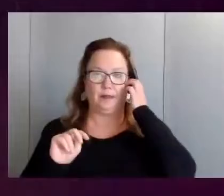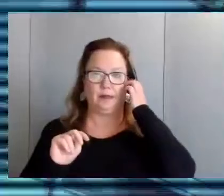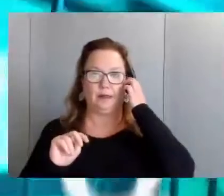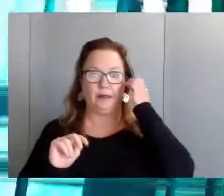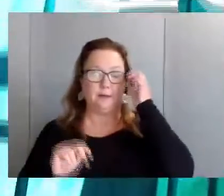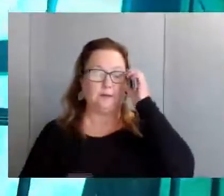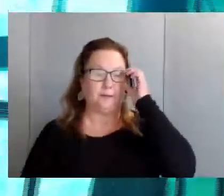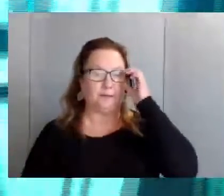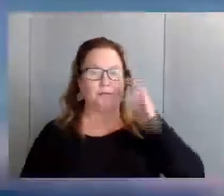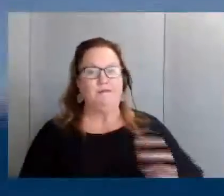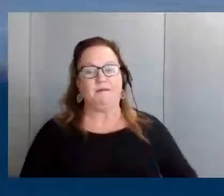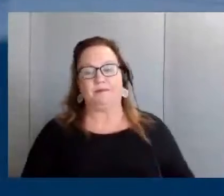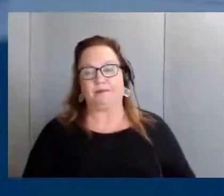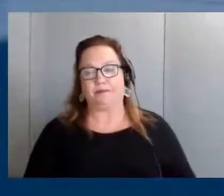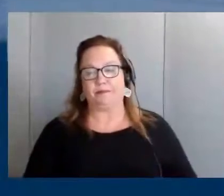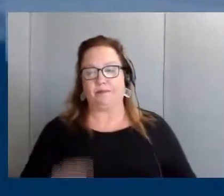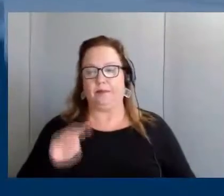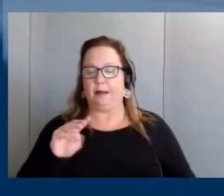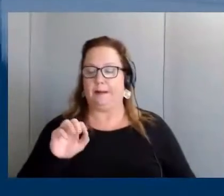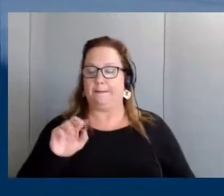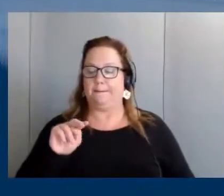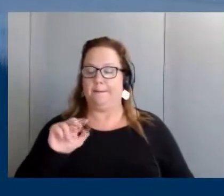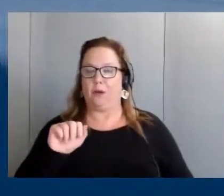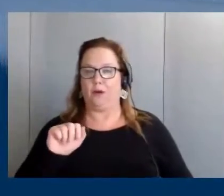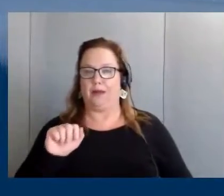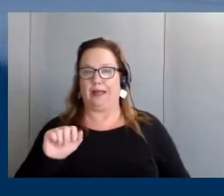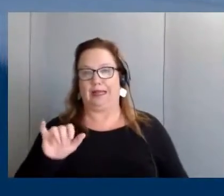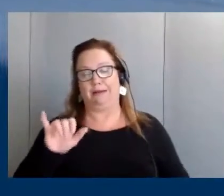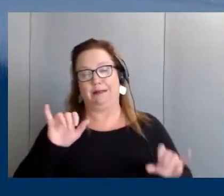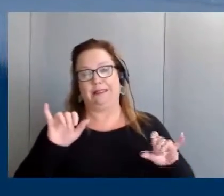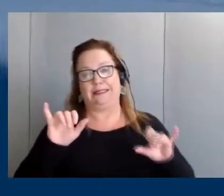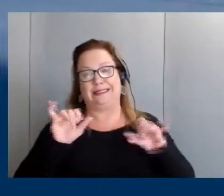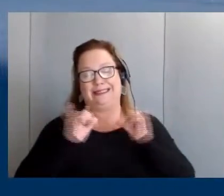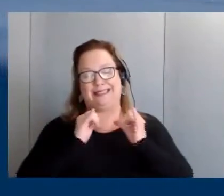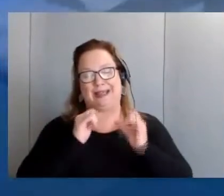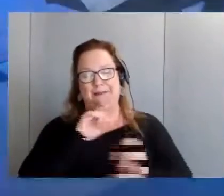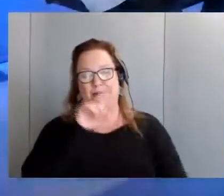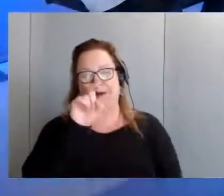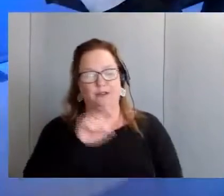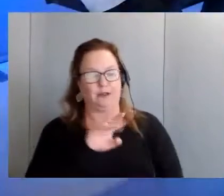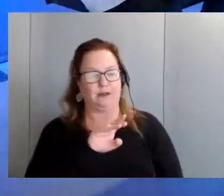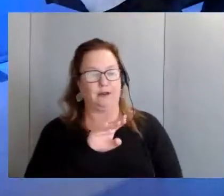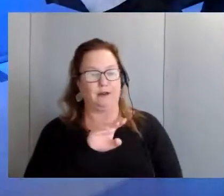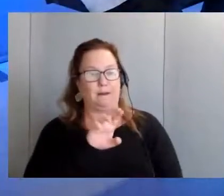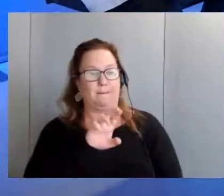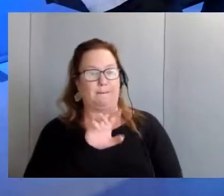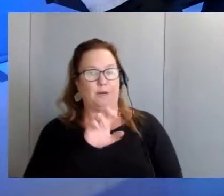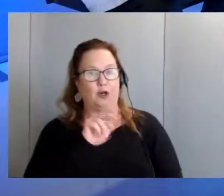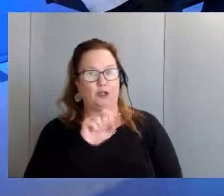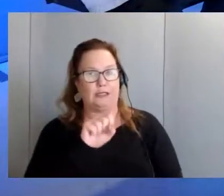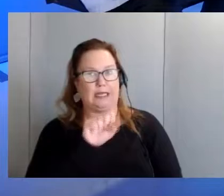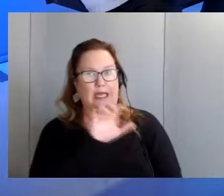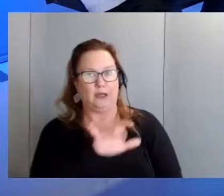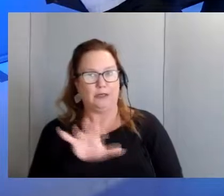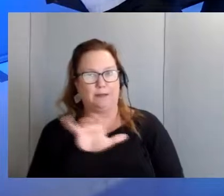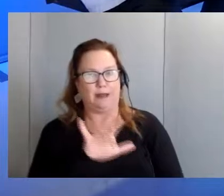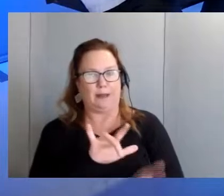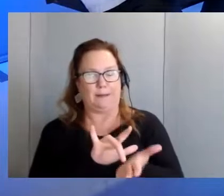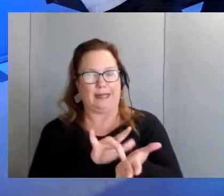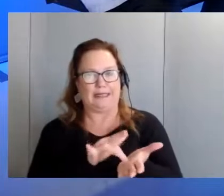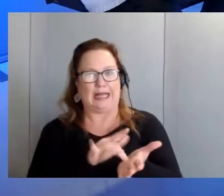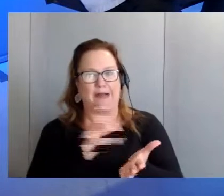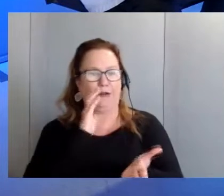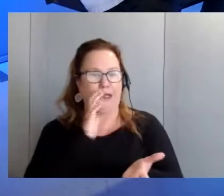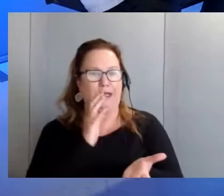morning. Mona has the same question I had. Dr. Burns, can you please spell the medication? So now you have to pronounce it and you